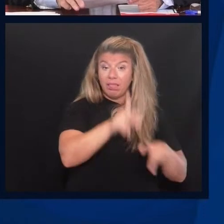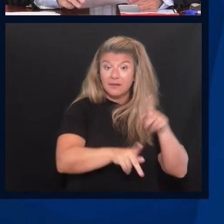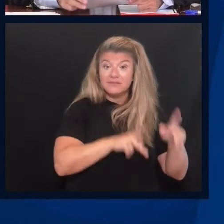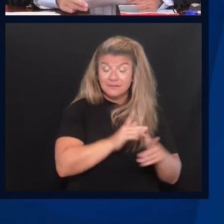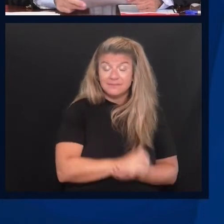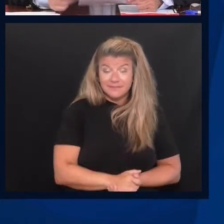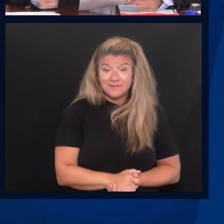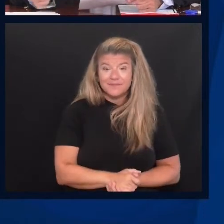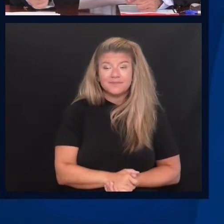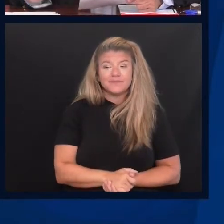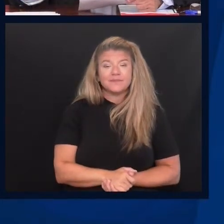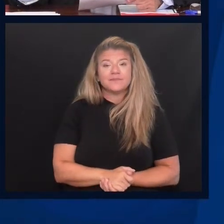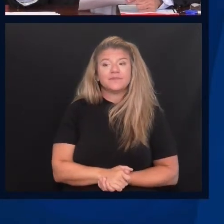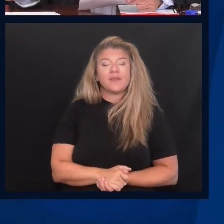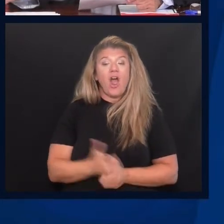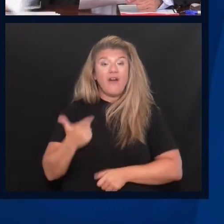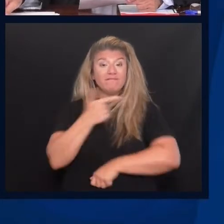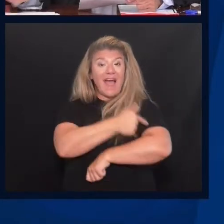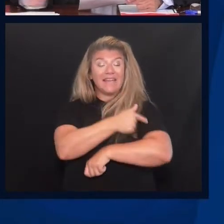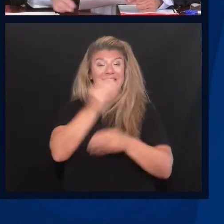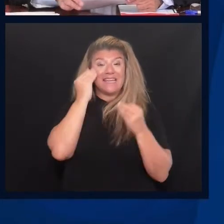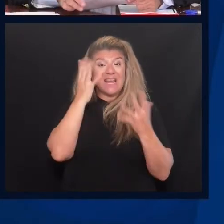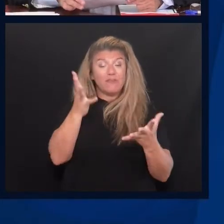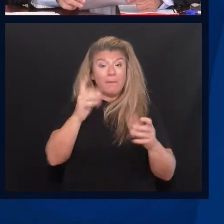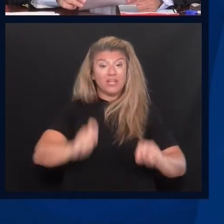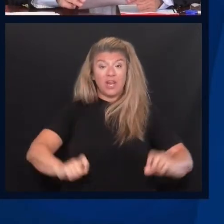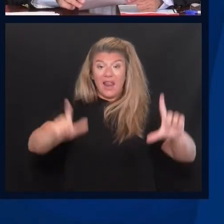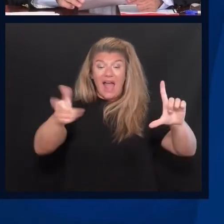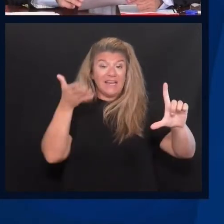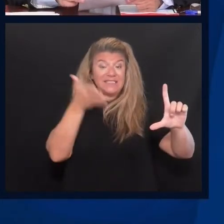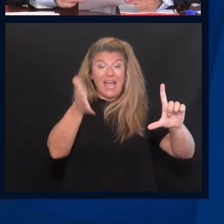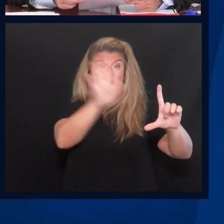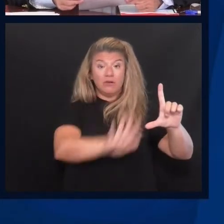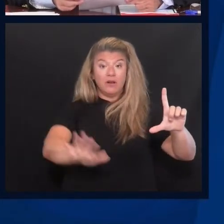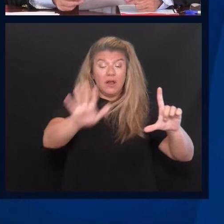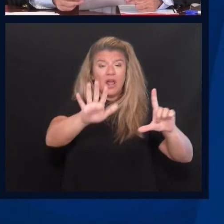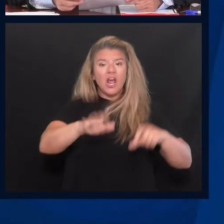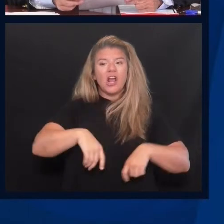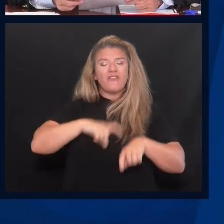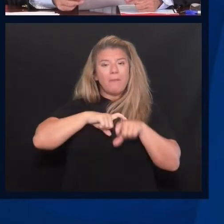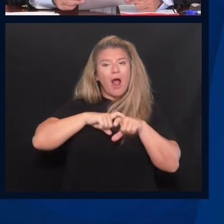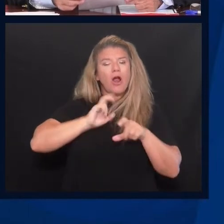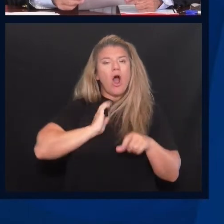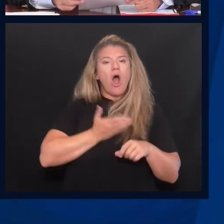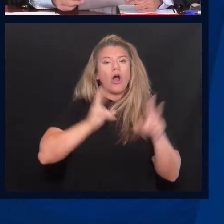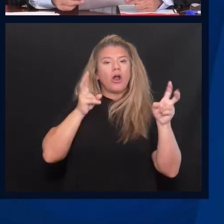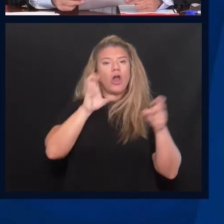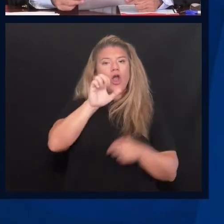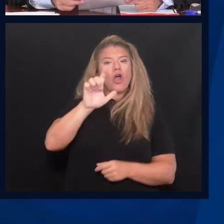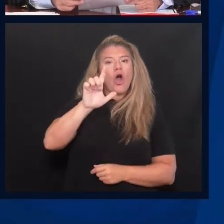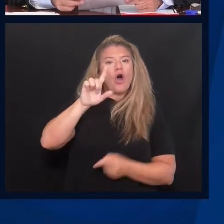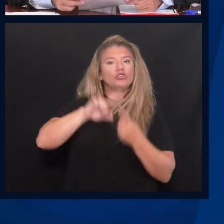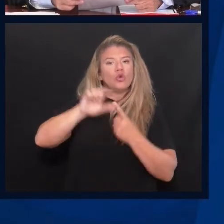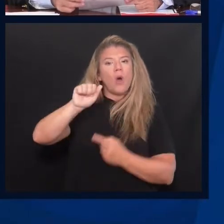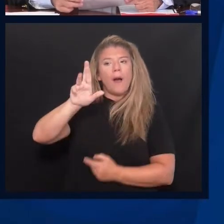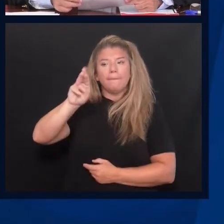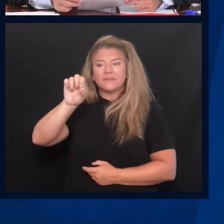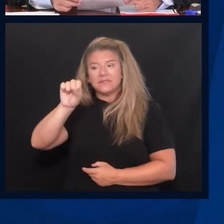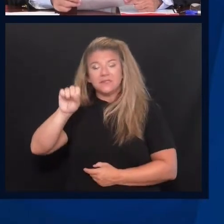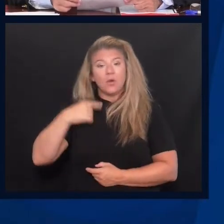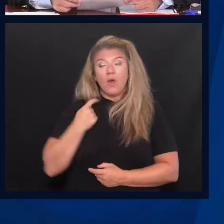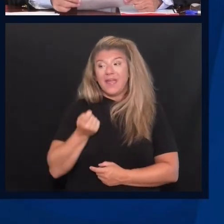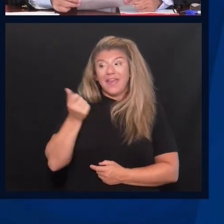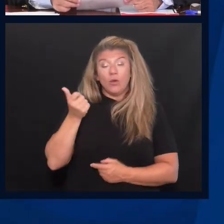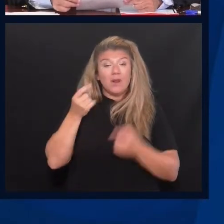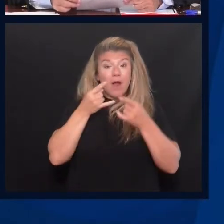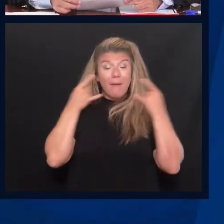From a standpoint of our vaccine info line, it's all up there. You know, from our call to arms, you know, when we're getting rid of our mask